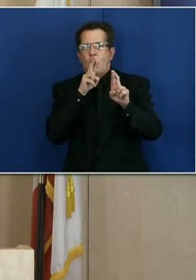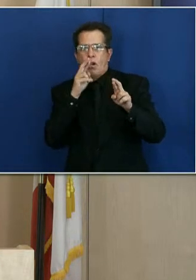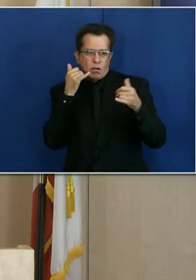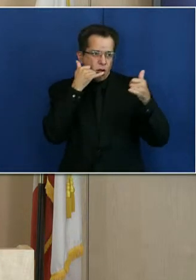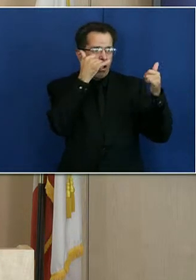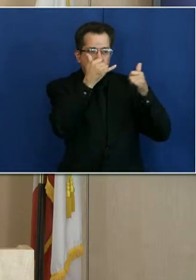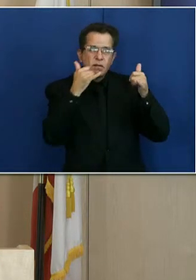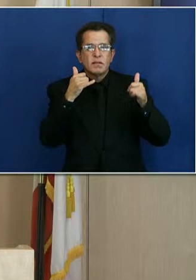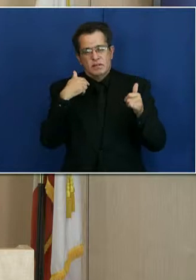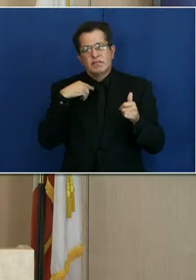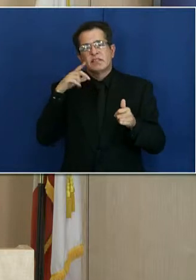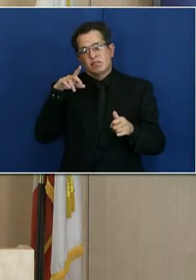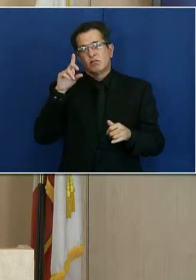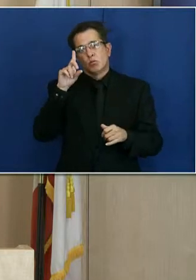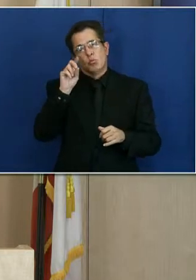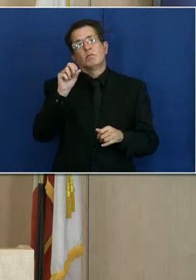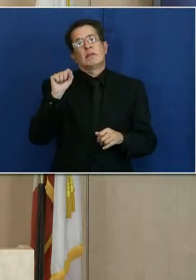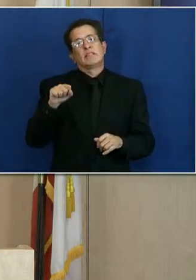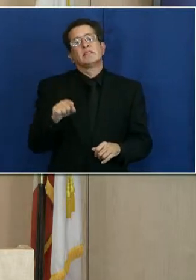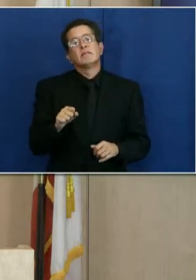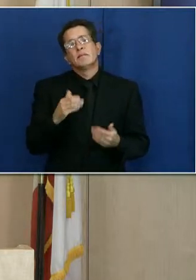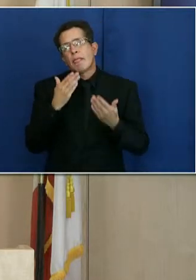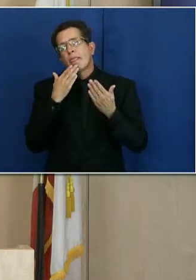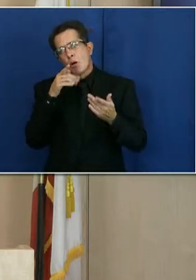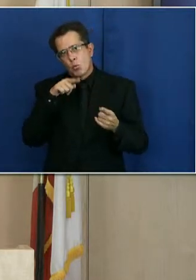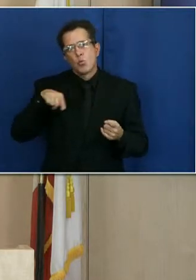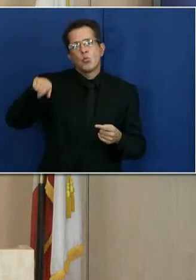we've talked about previously. Thank you.